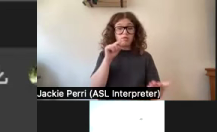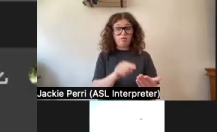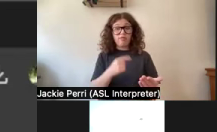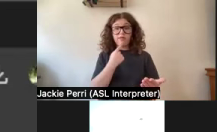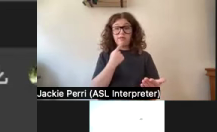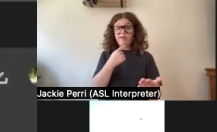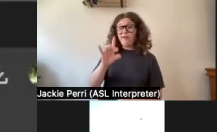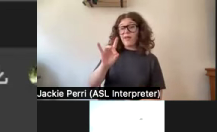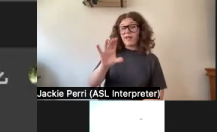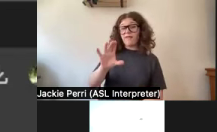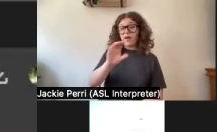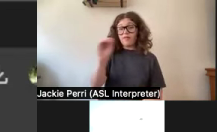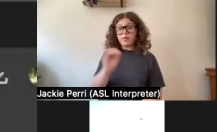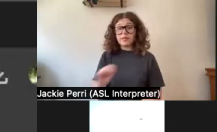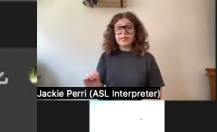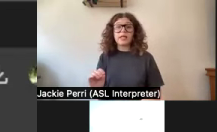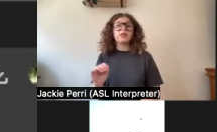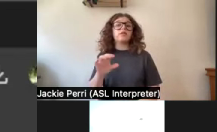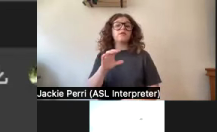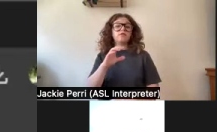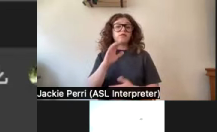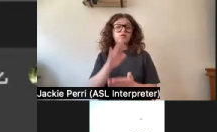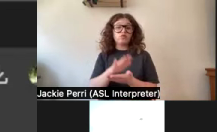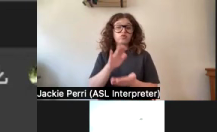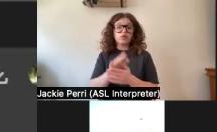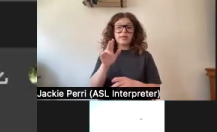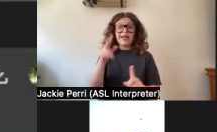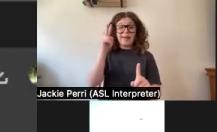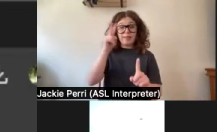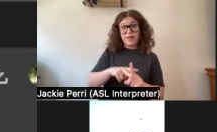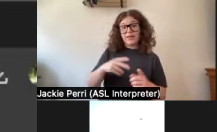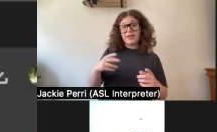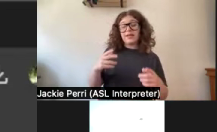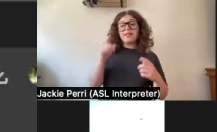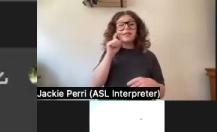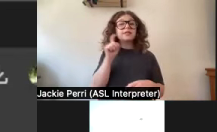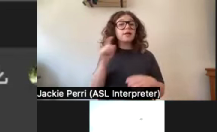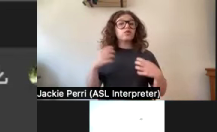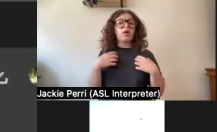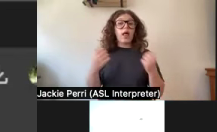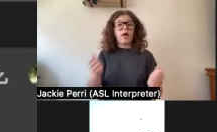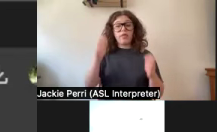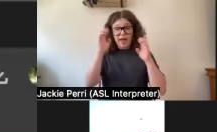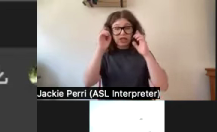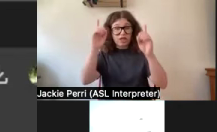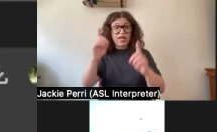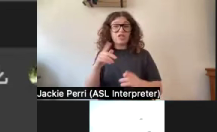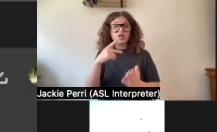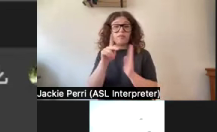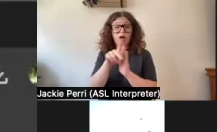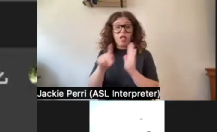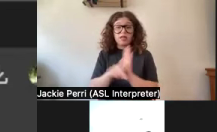schools implement the sexual health education policy. You can put it in the chat. Is this true or is this